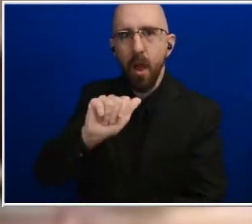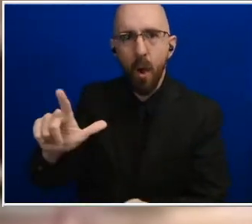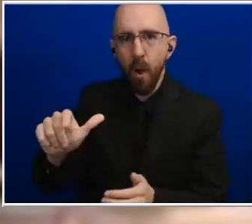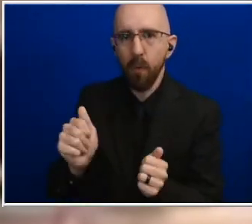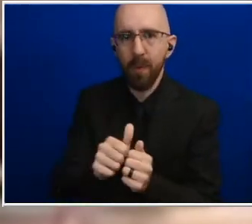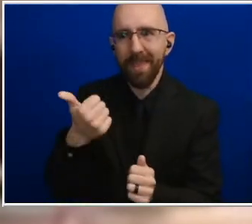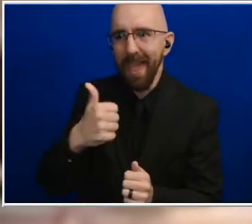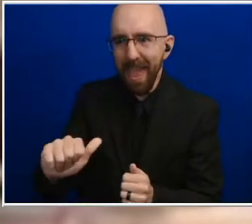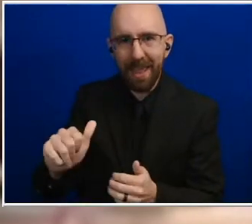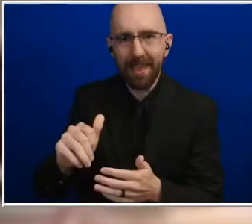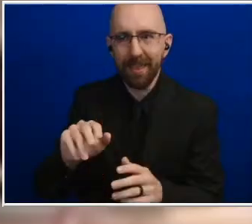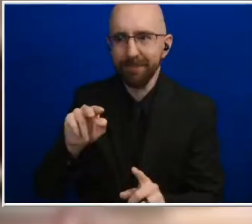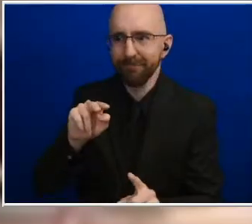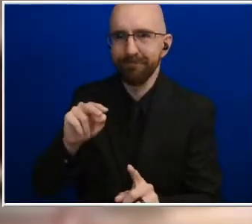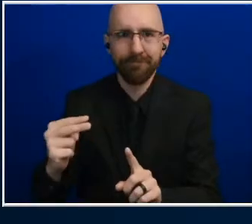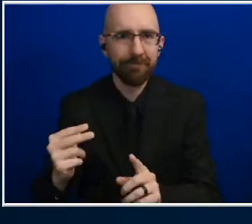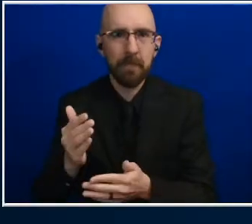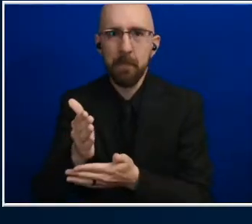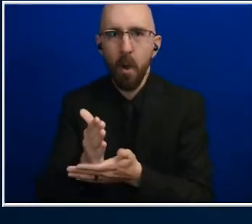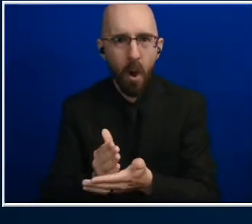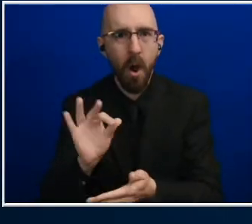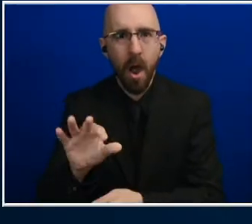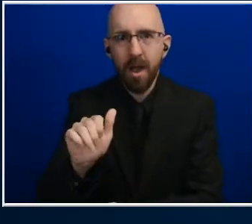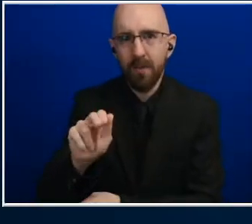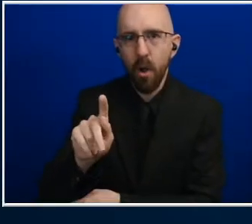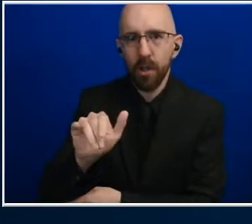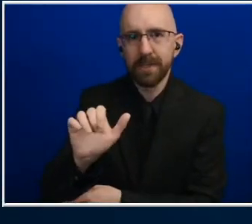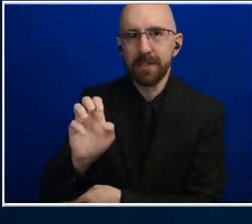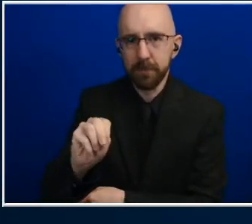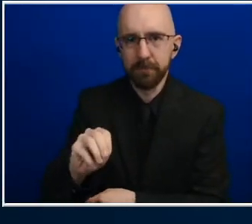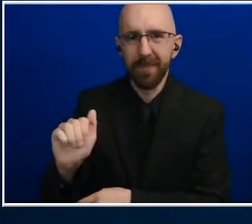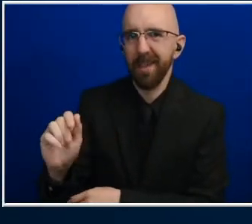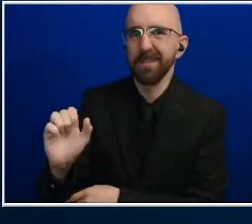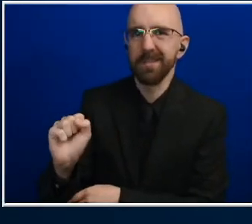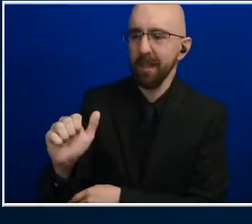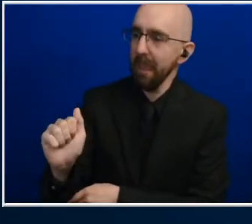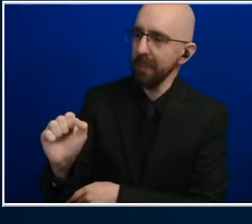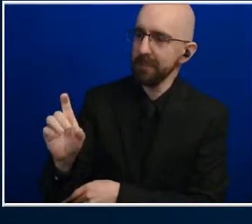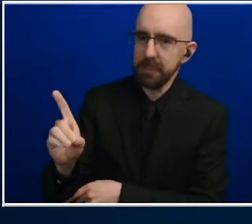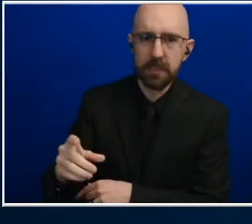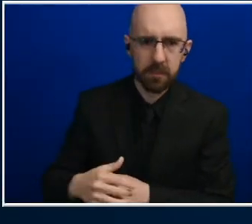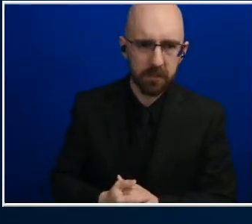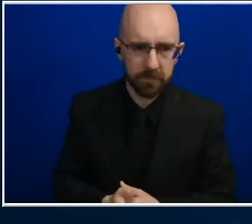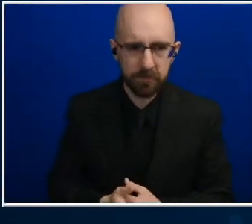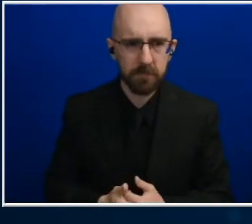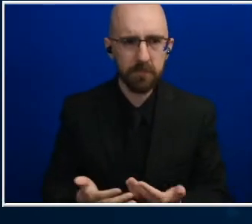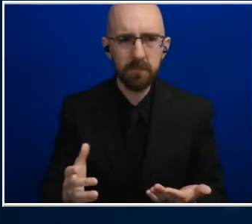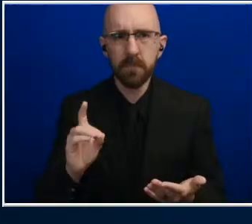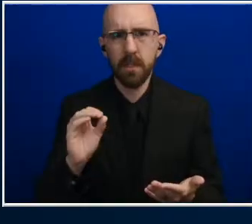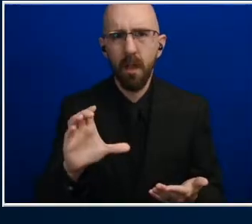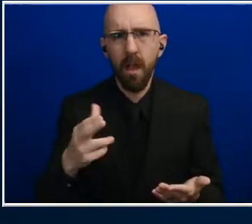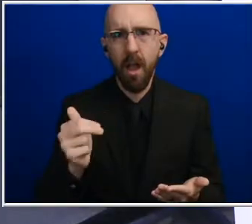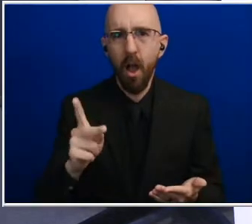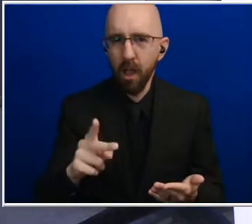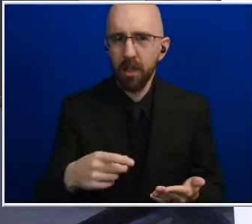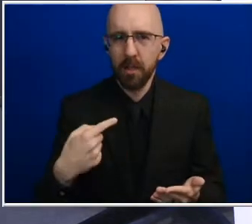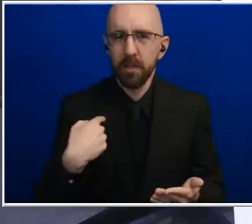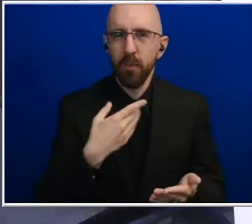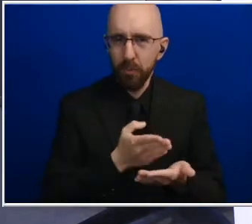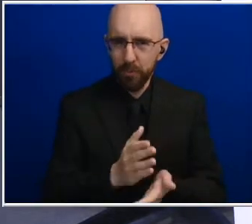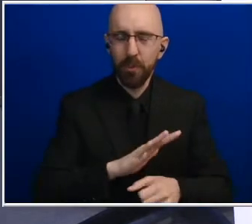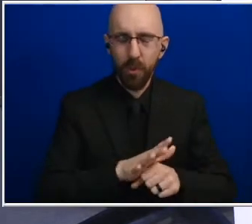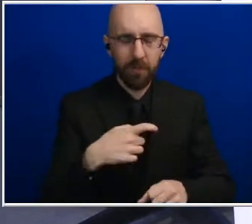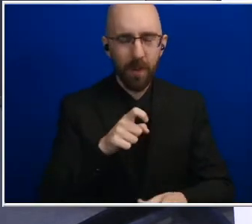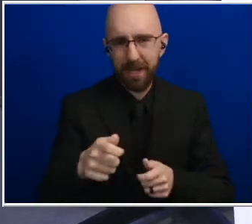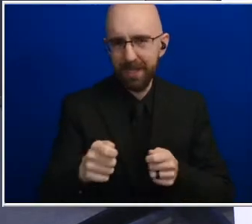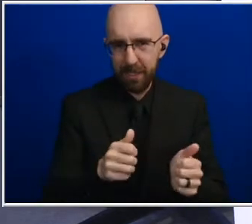of autism. Dr. Hawk, yeah. Throughout COVID, we had to deal with this kind of stuff with